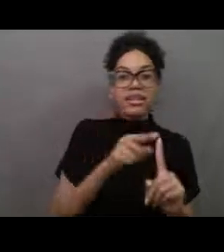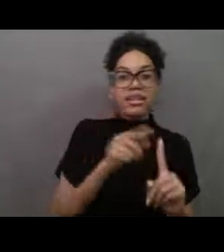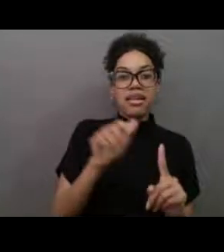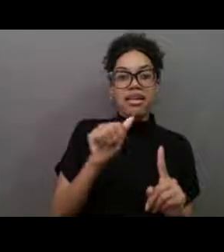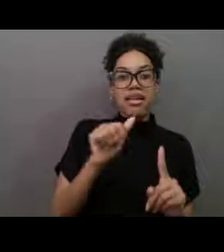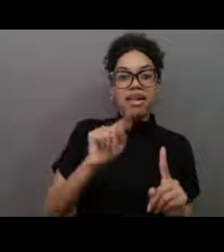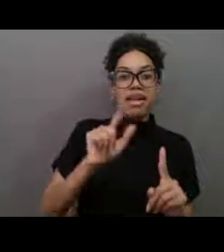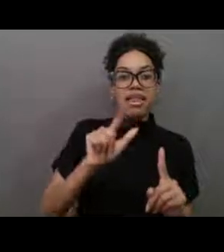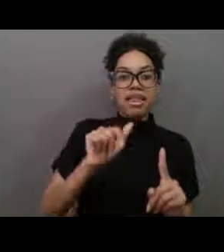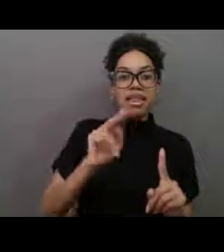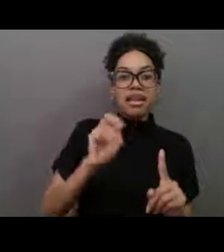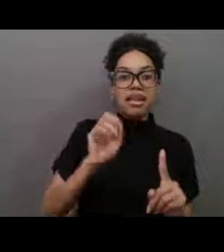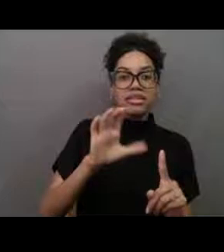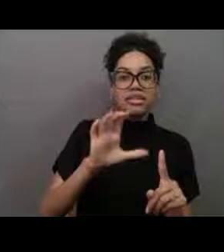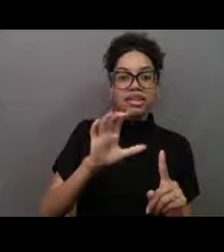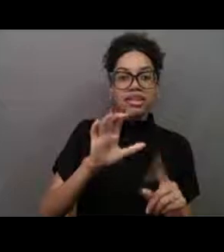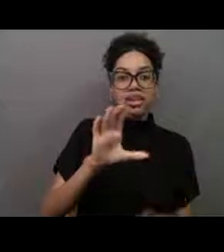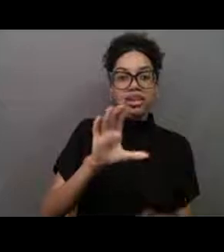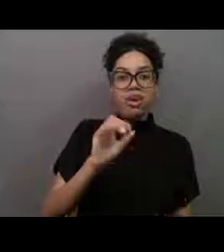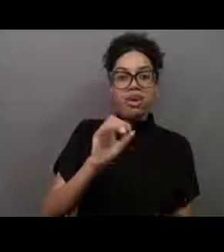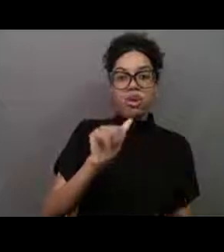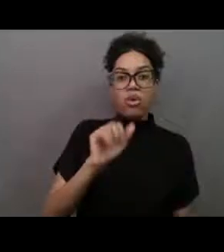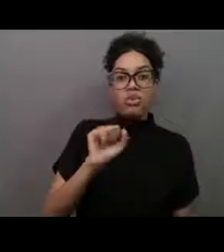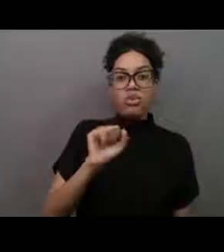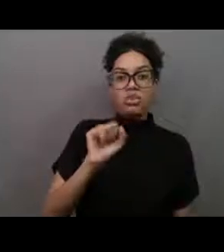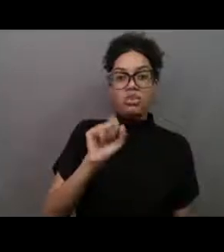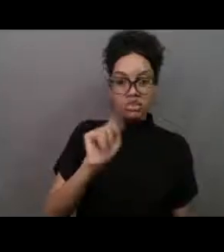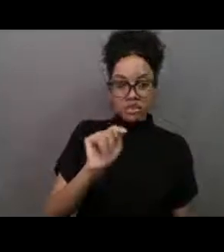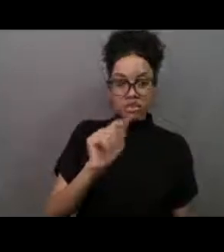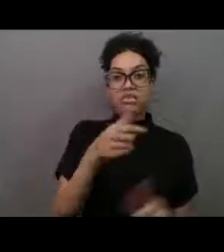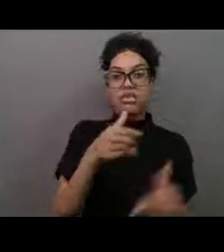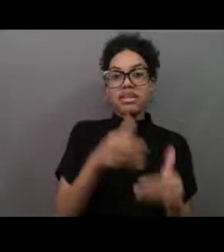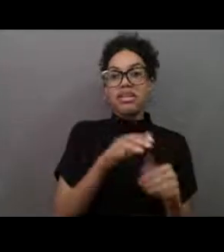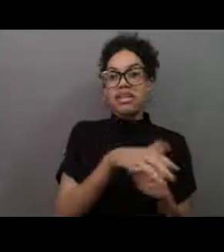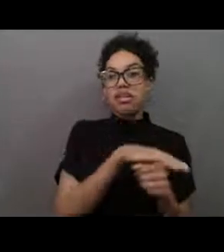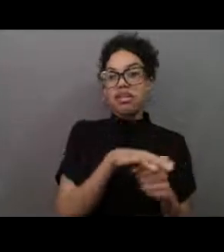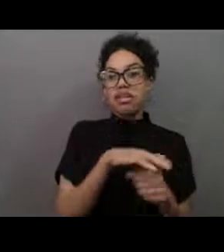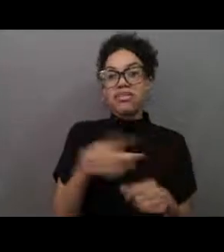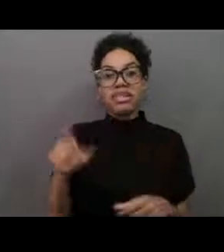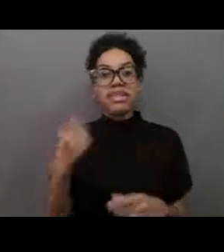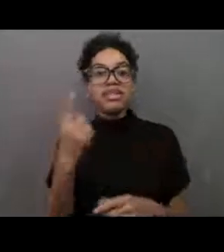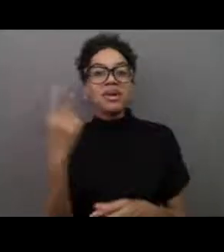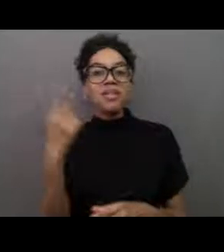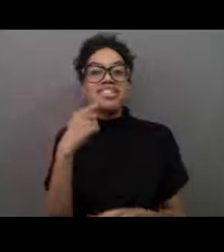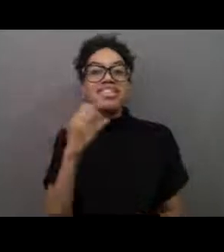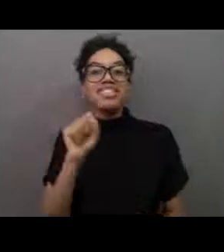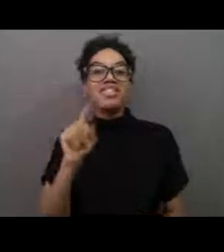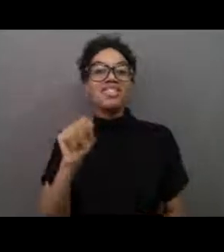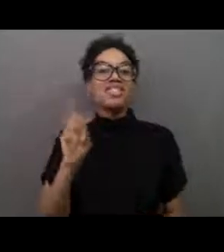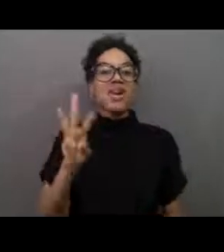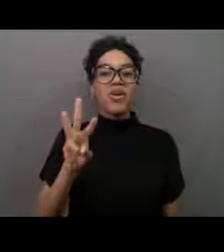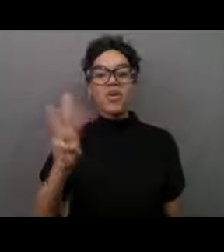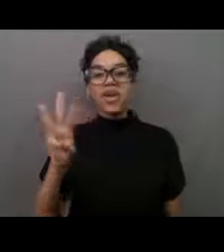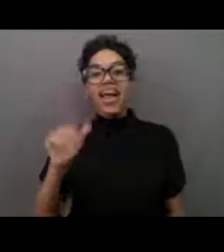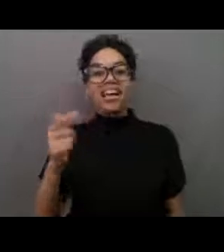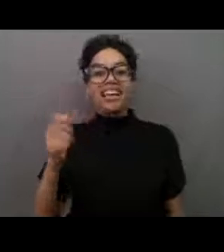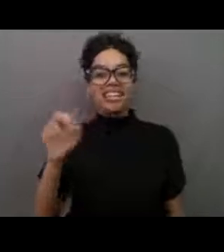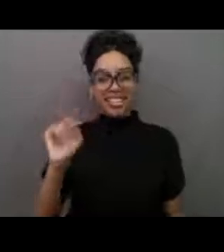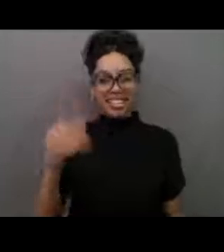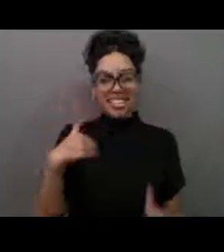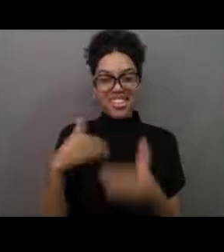Alicia. And then Brian, thank you, saying Stellwagen. I had to get to someone who said Stellwagen, which is close to me. But just a question that maybe you